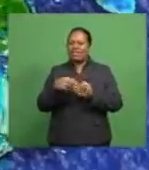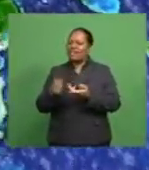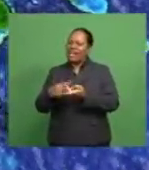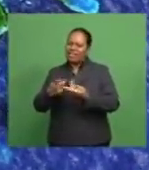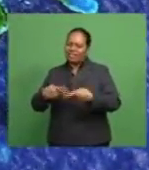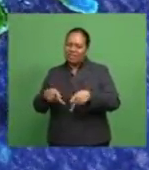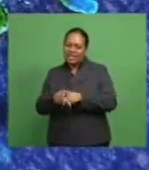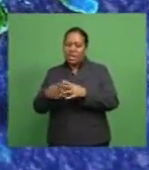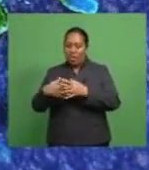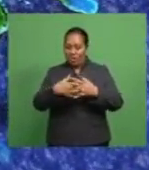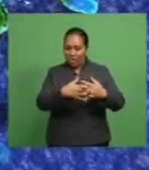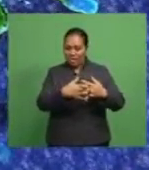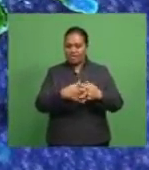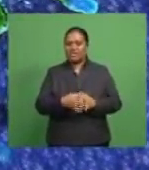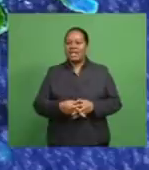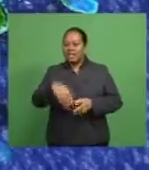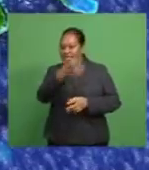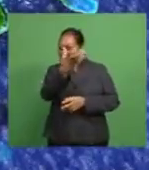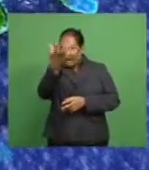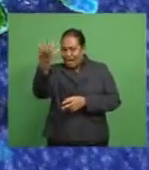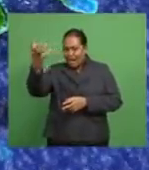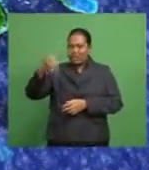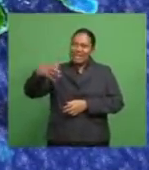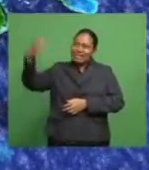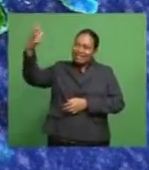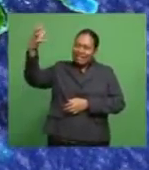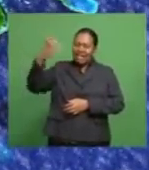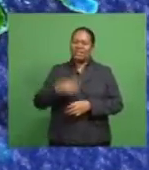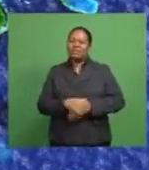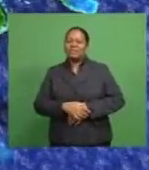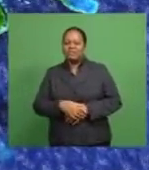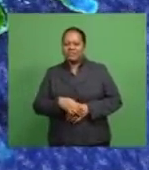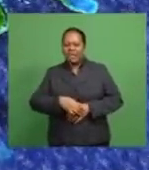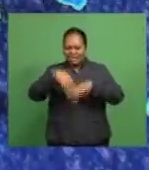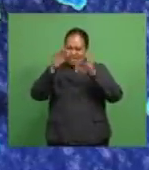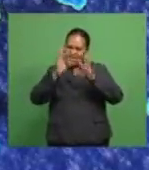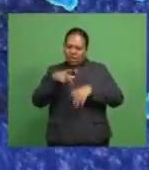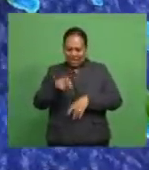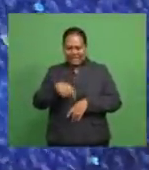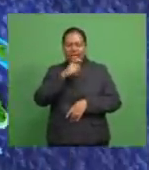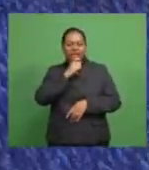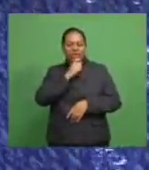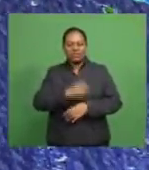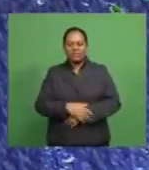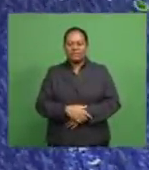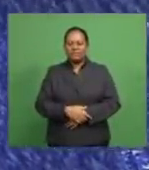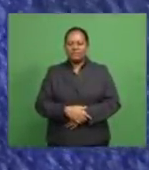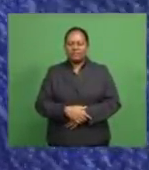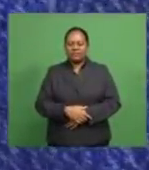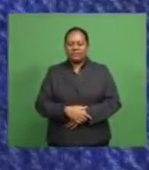to the west, intervals of cloud and sunshine with spotty showers this afternoon.